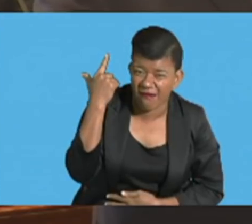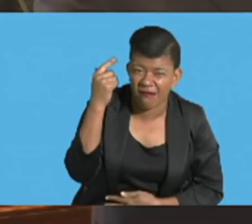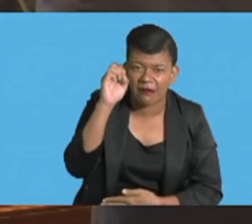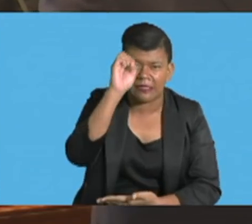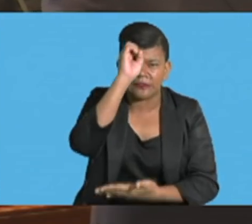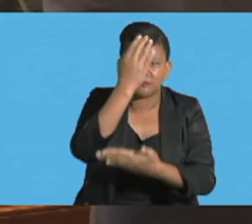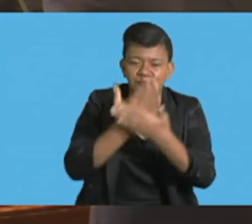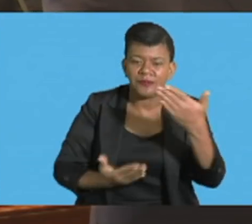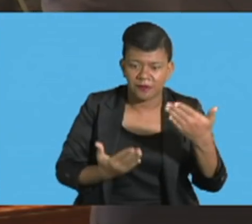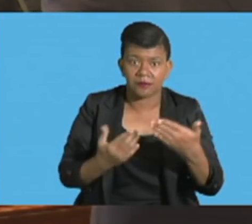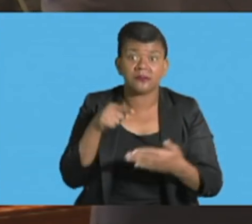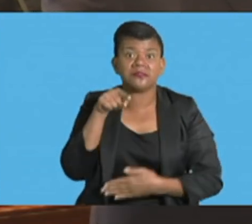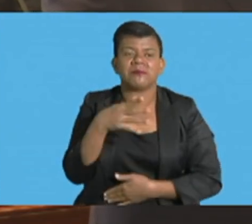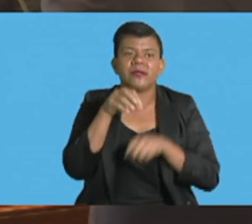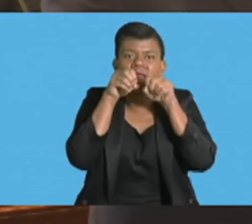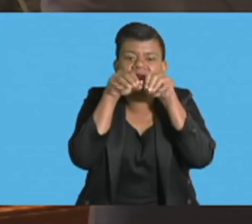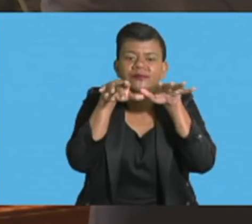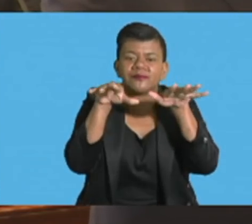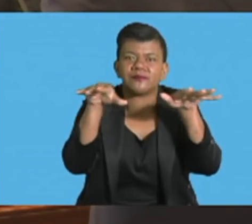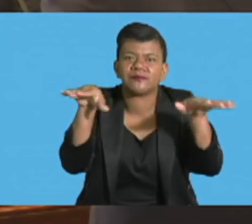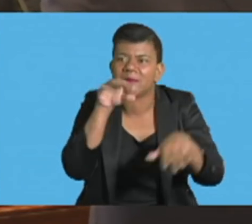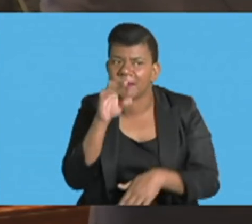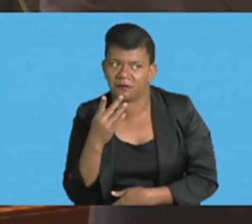spread gossip and rumours.